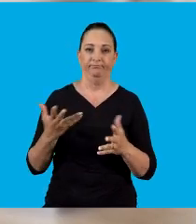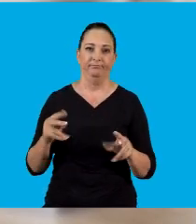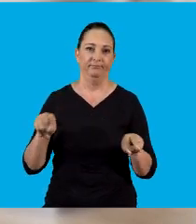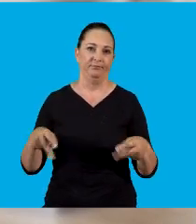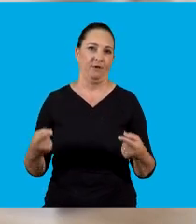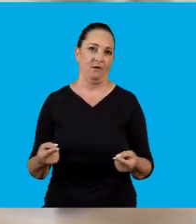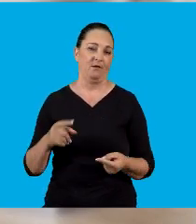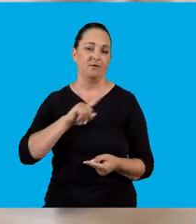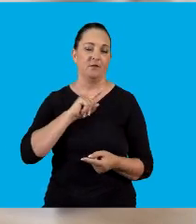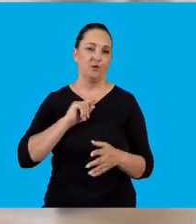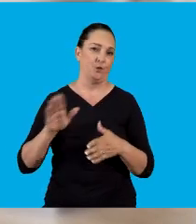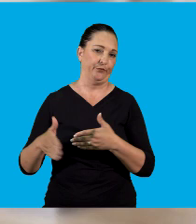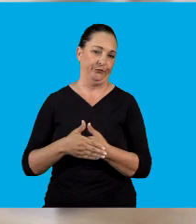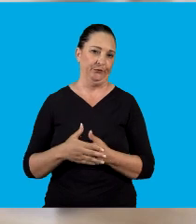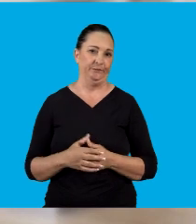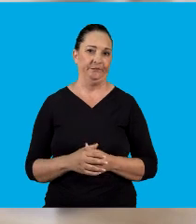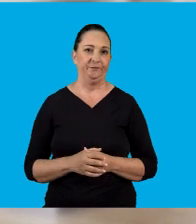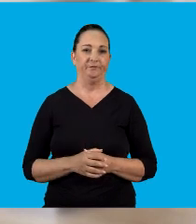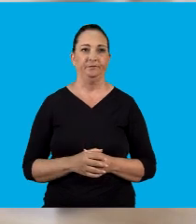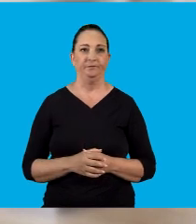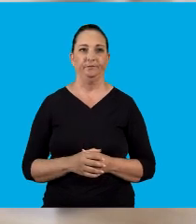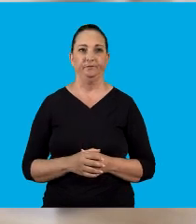have happened, so they end up closing down.